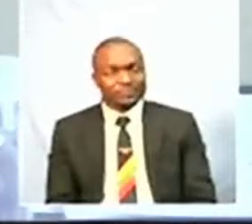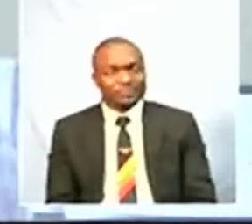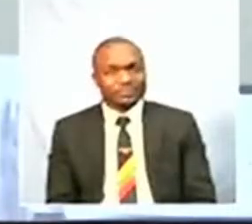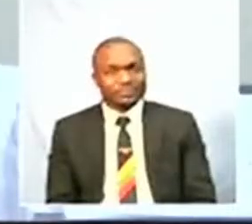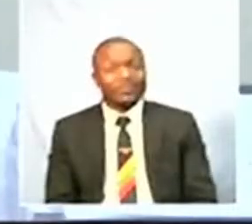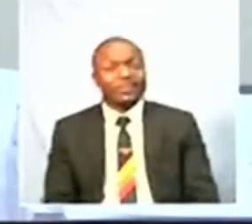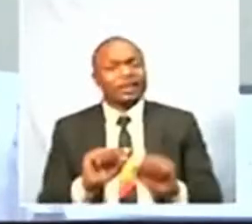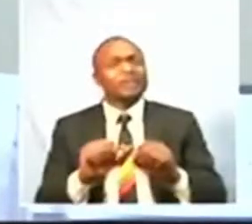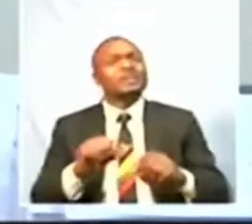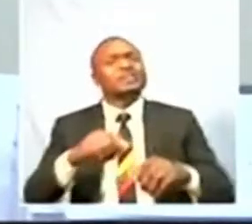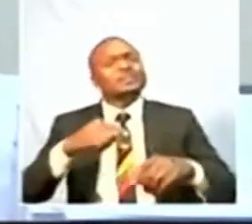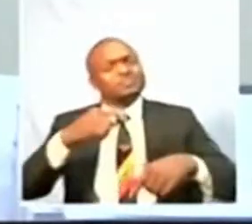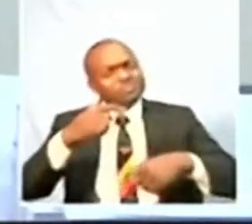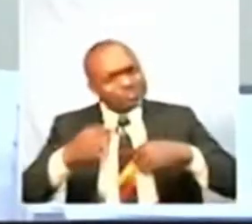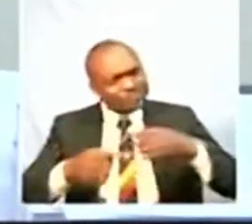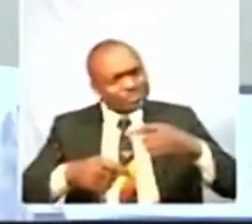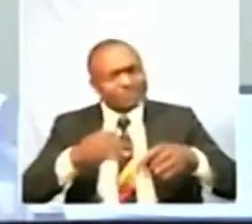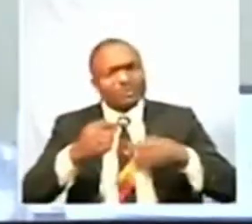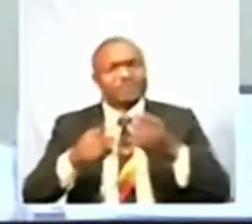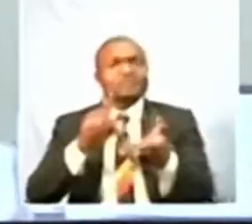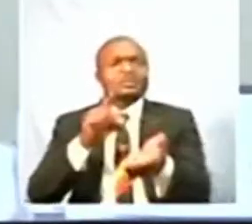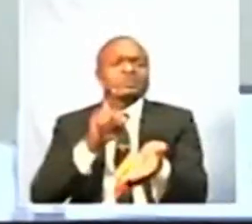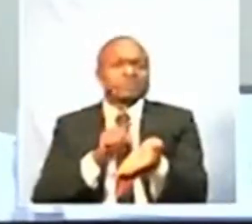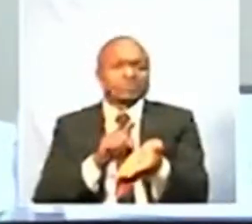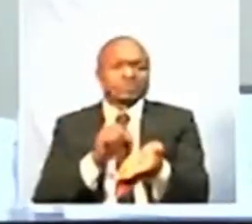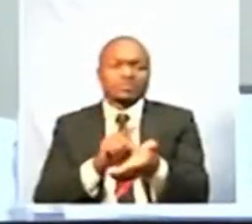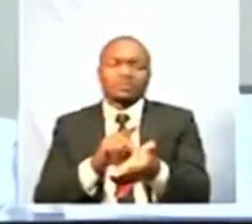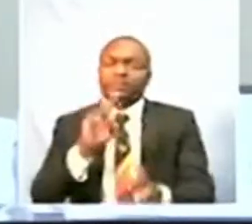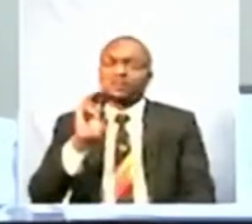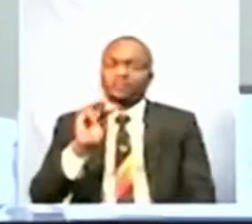I can go on and on. Dr. Mwanza has done it.